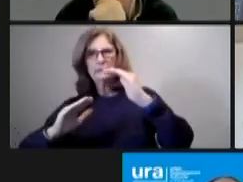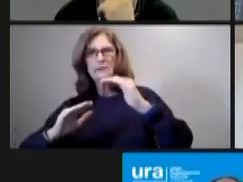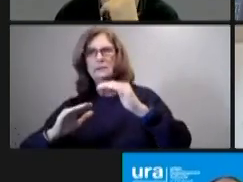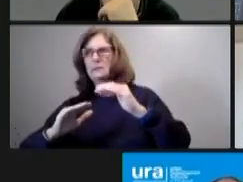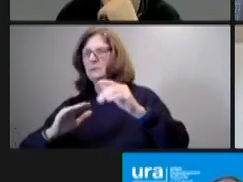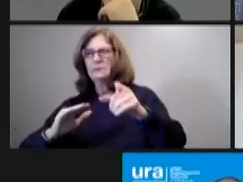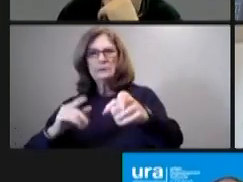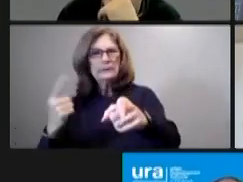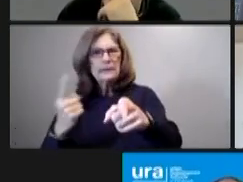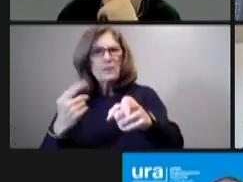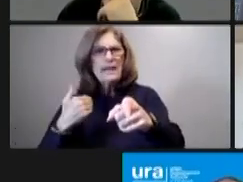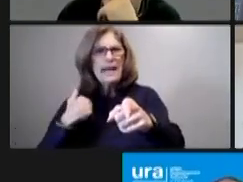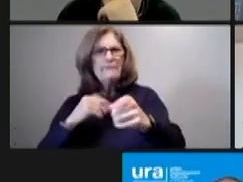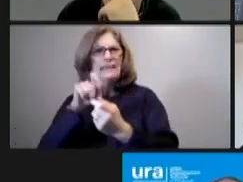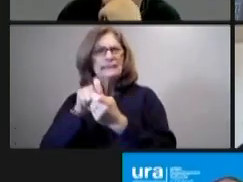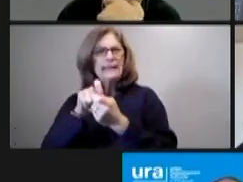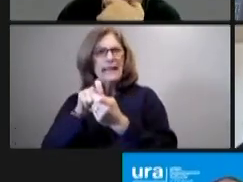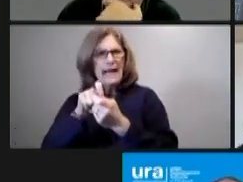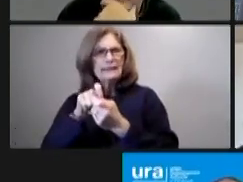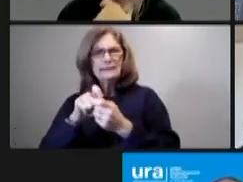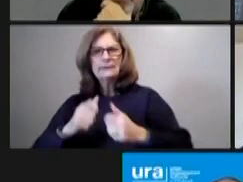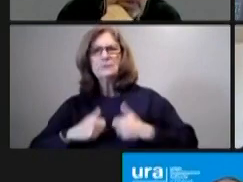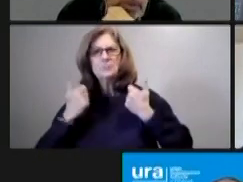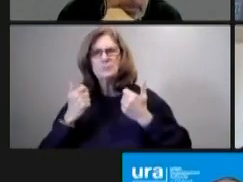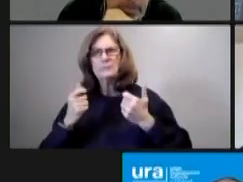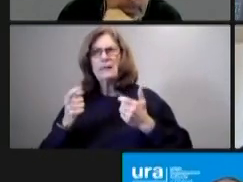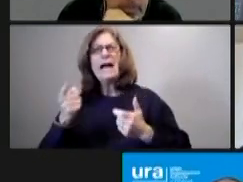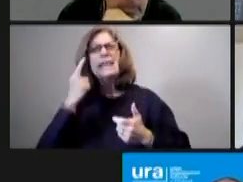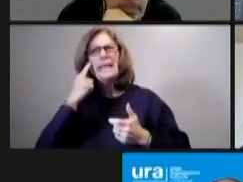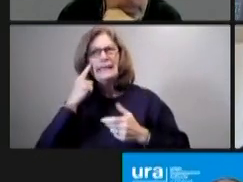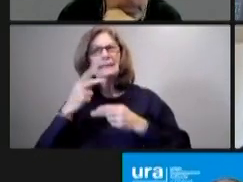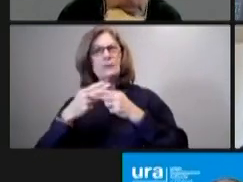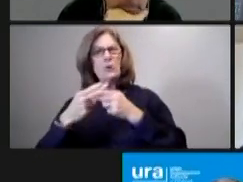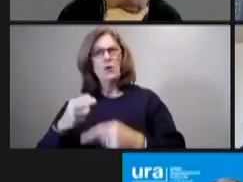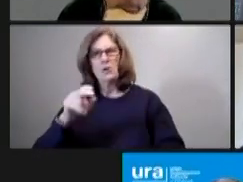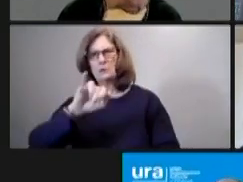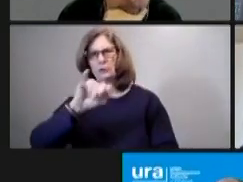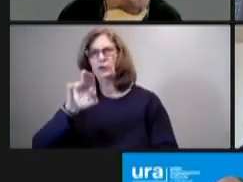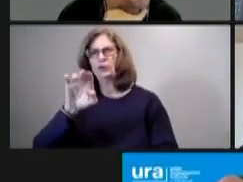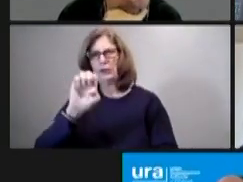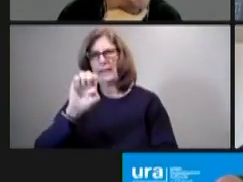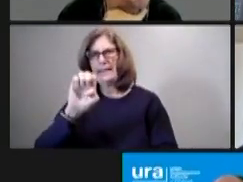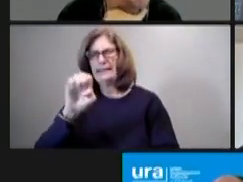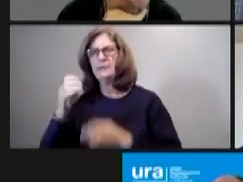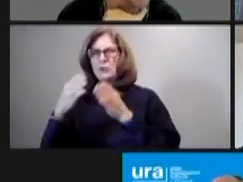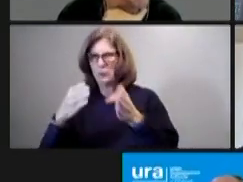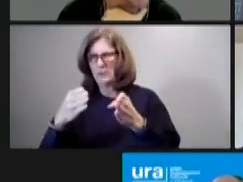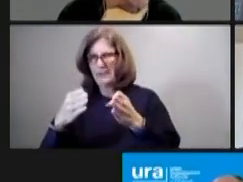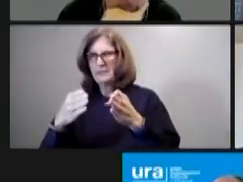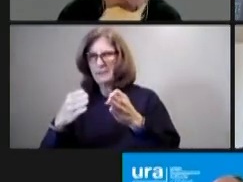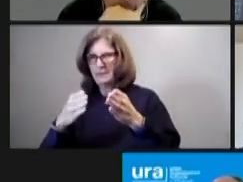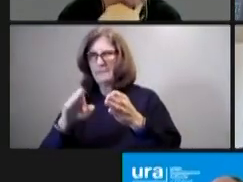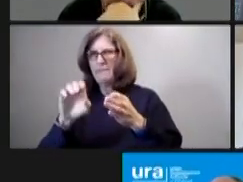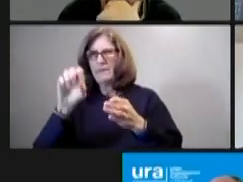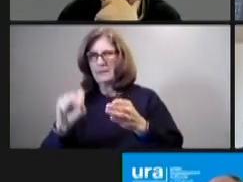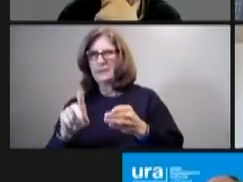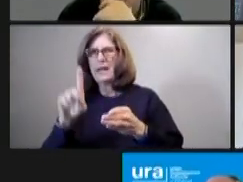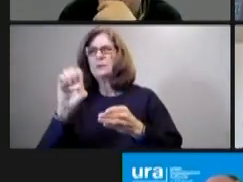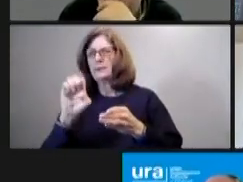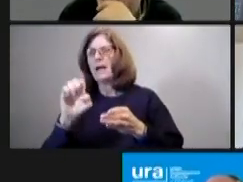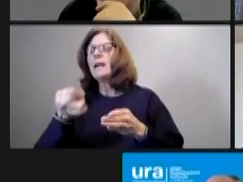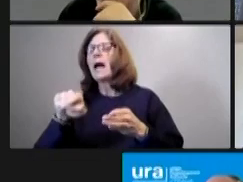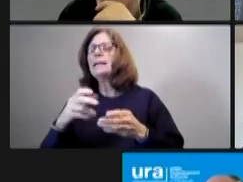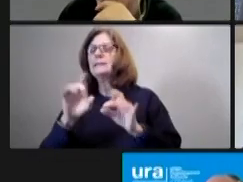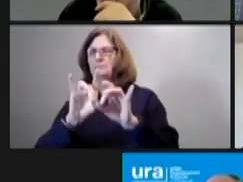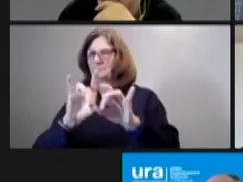address on the top of your head, but I think it's on Jane Street. But it is in the south side. I can resend out the information